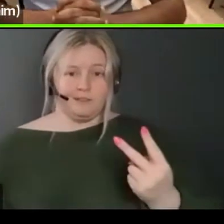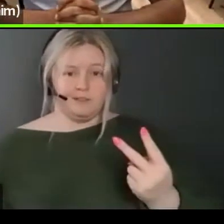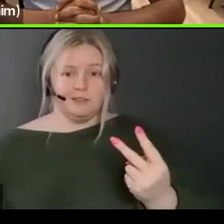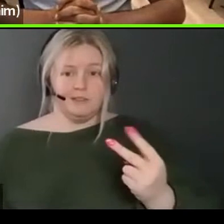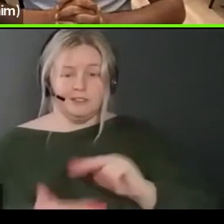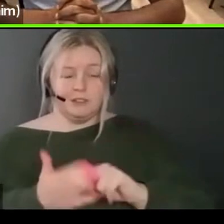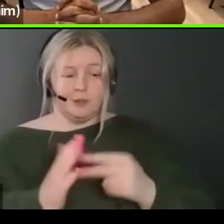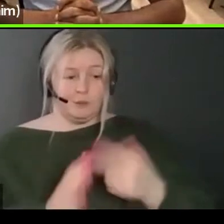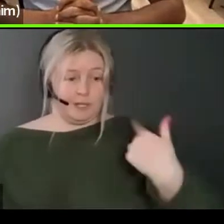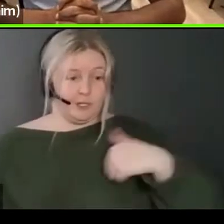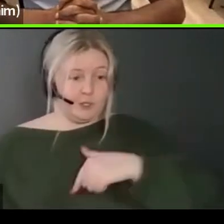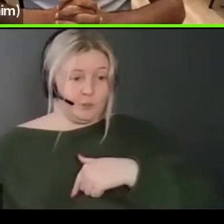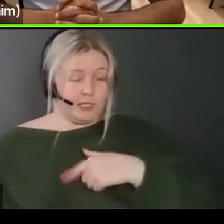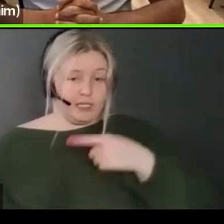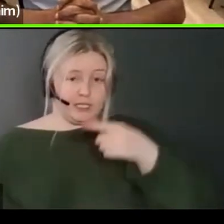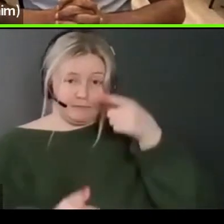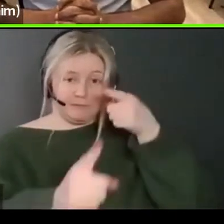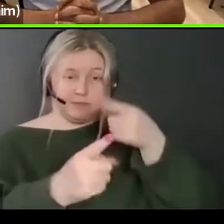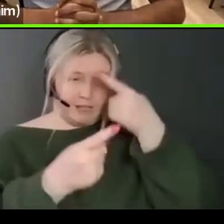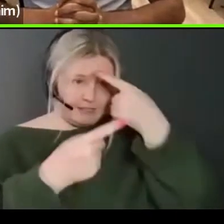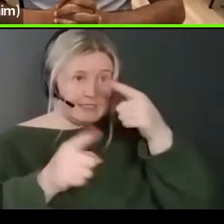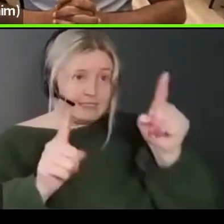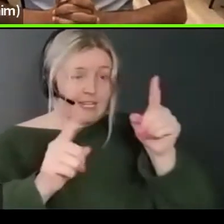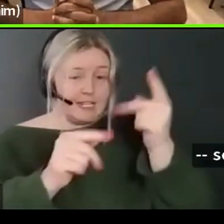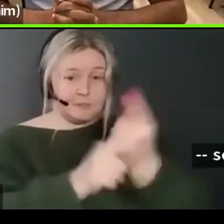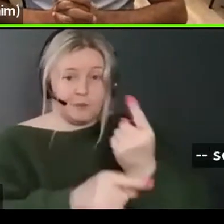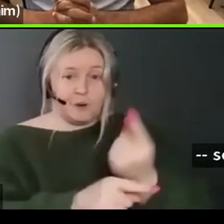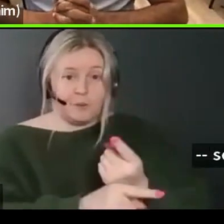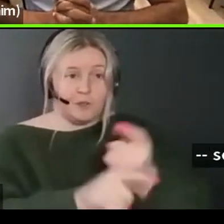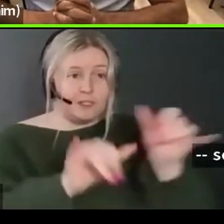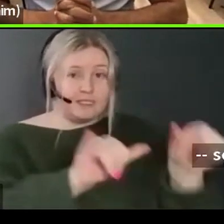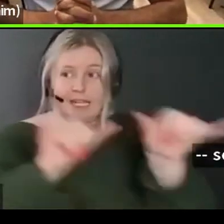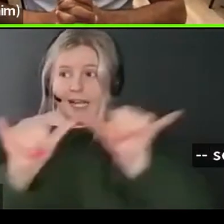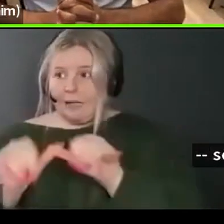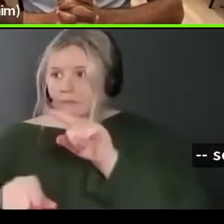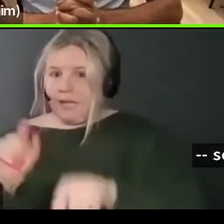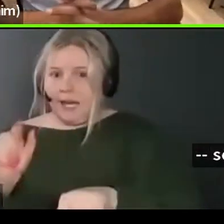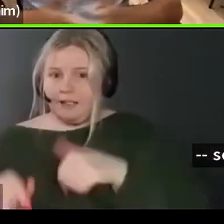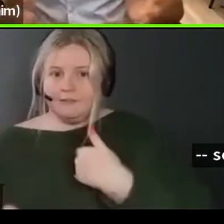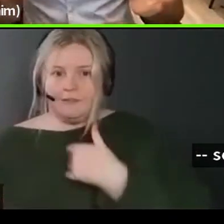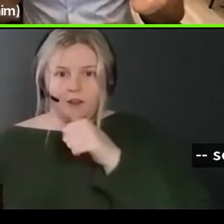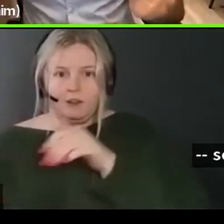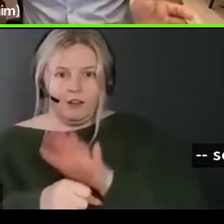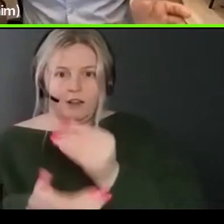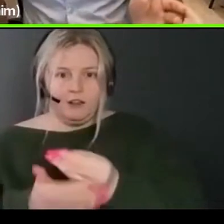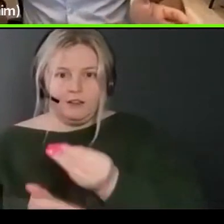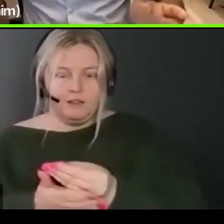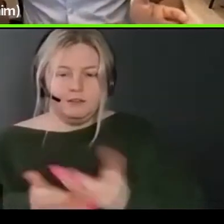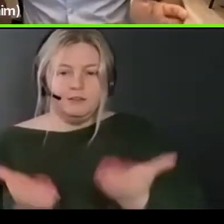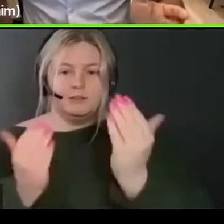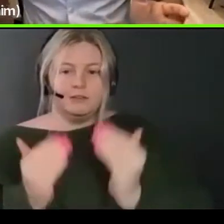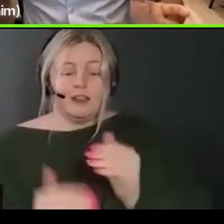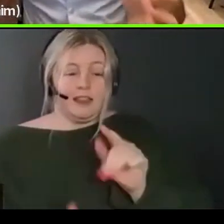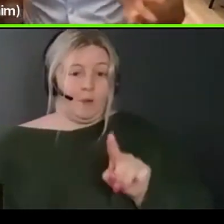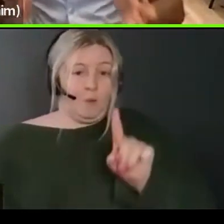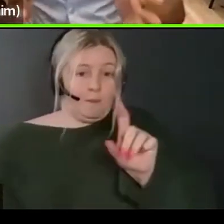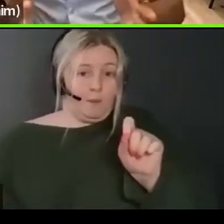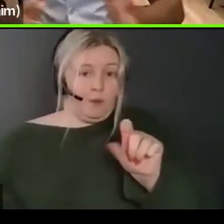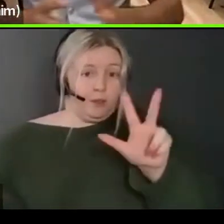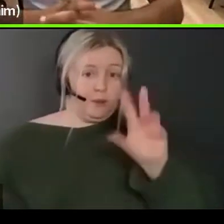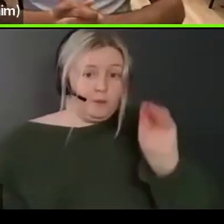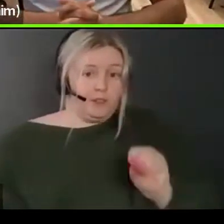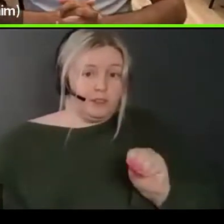can aim to achieve proper care and proper supports for the people that require it. And secondly, out of the 1.3%,